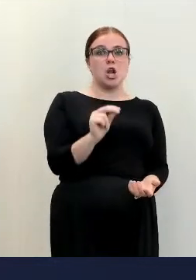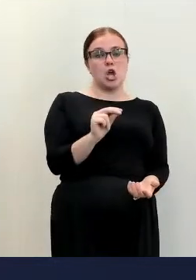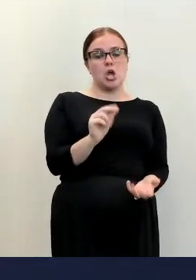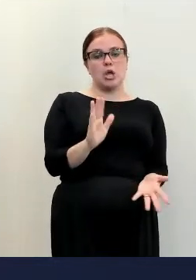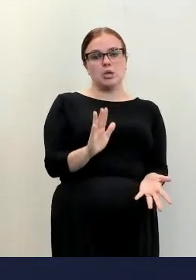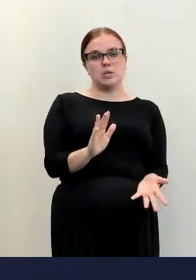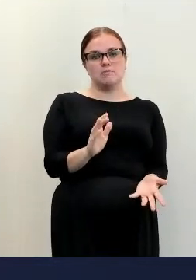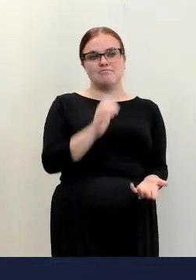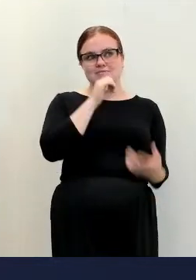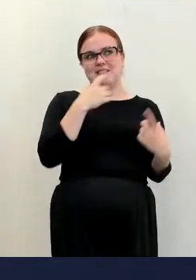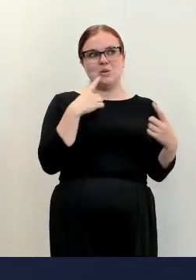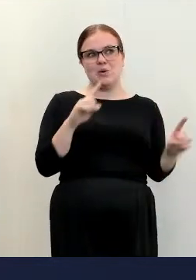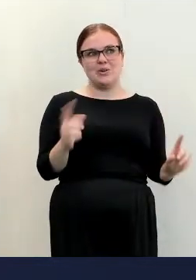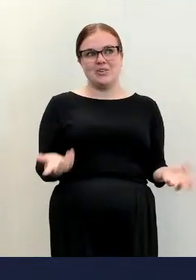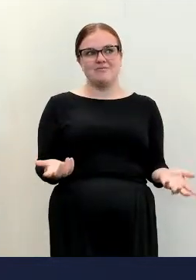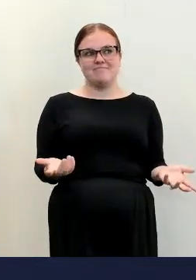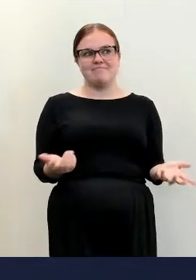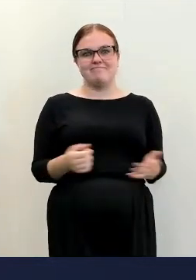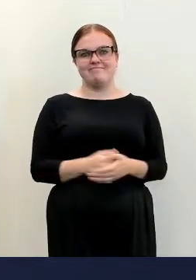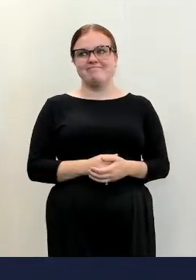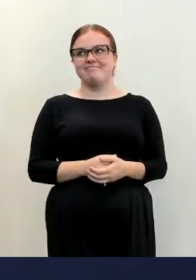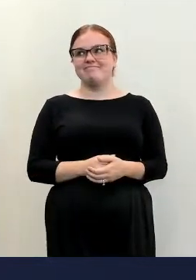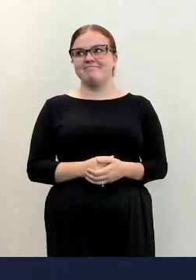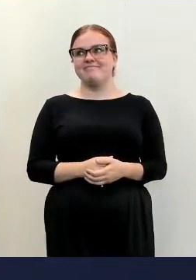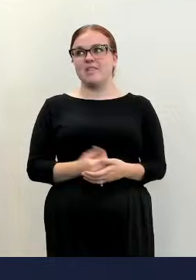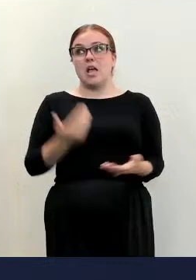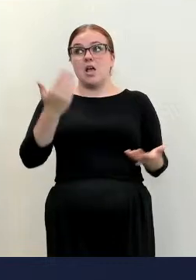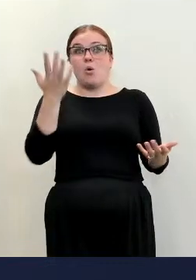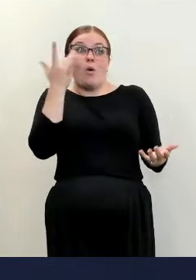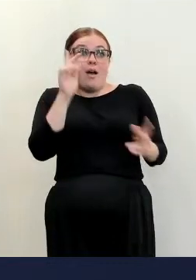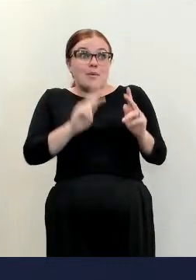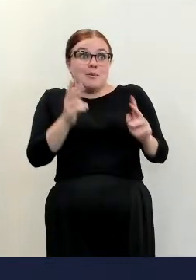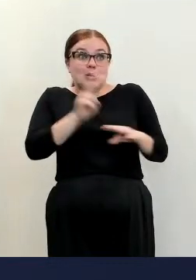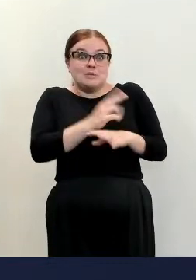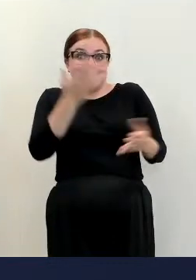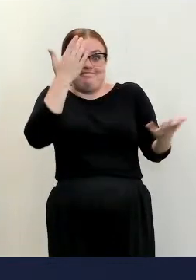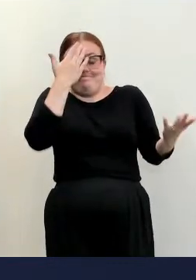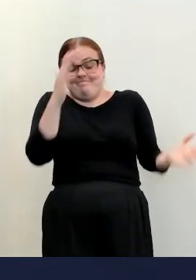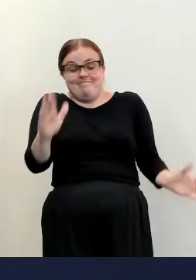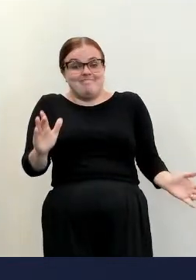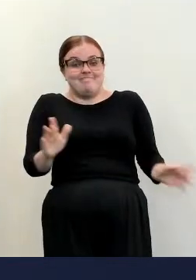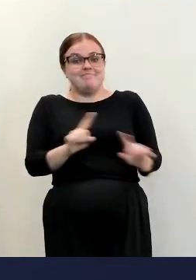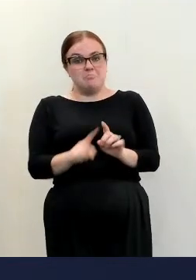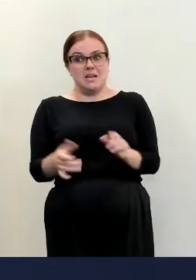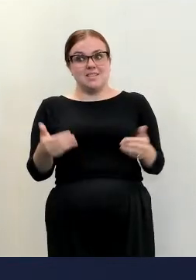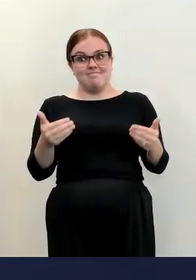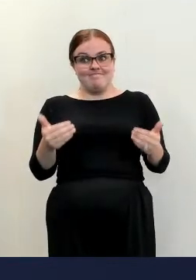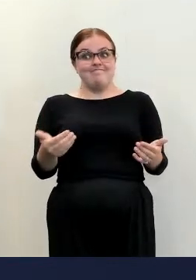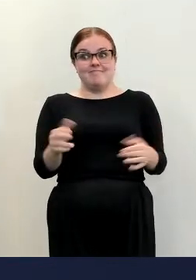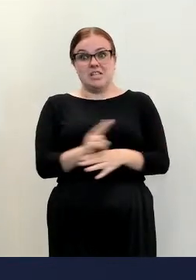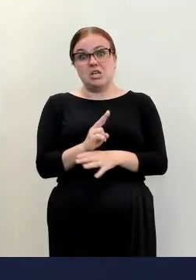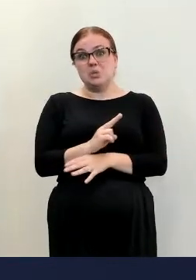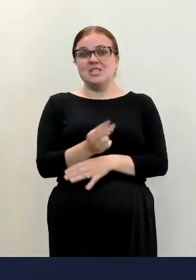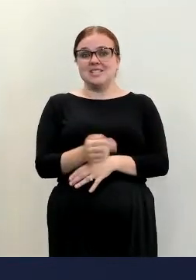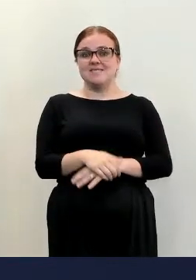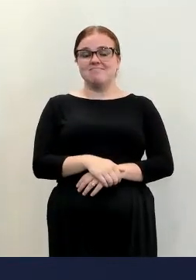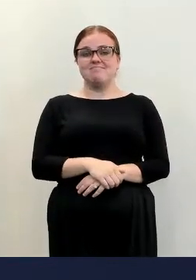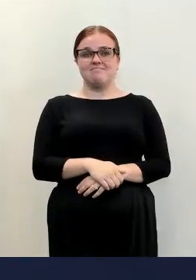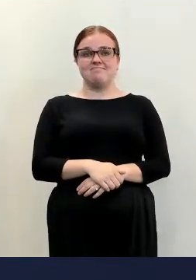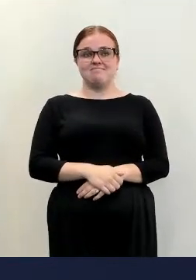don't say no doesn't work. I don't know why people use them, but they do. And